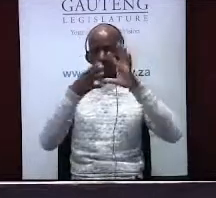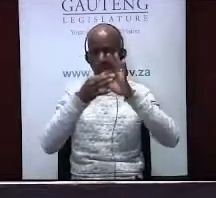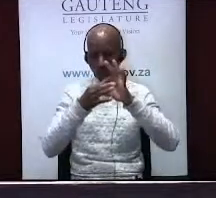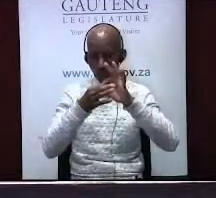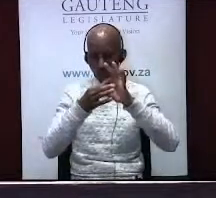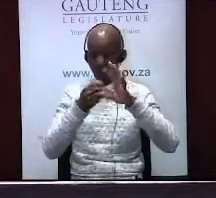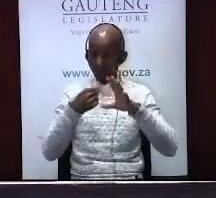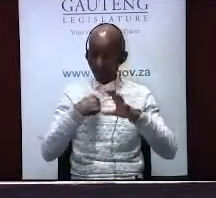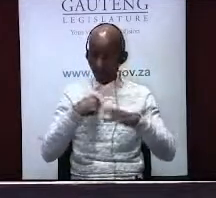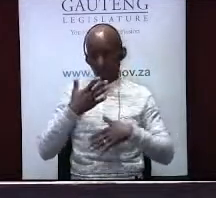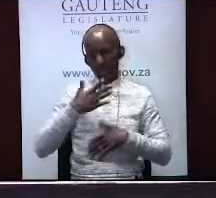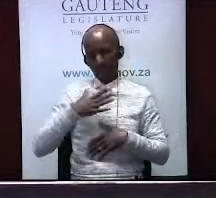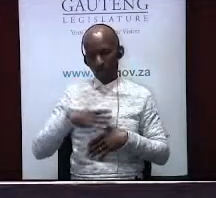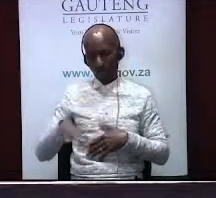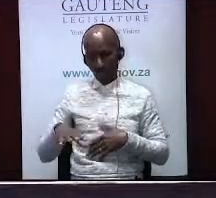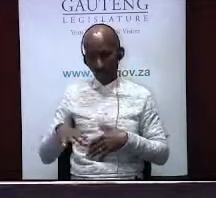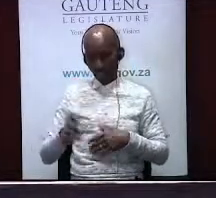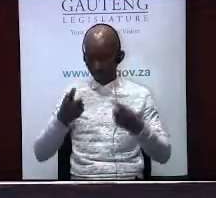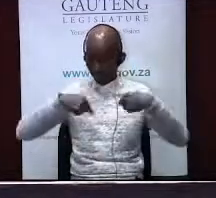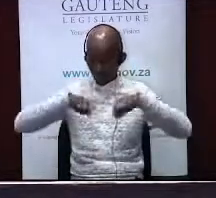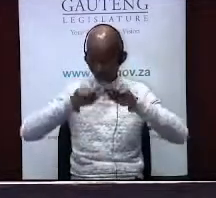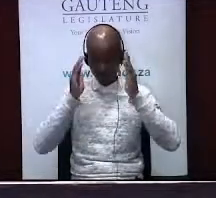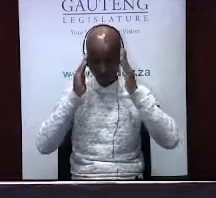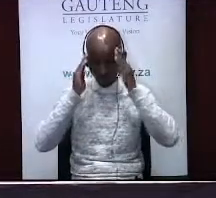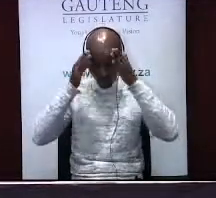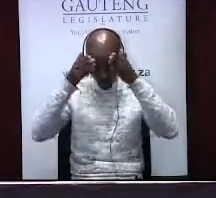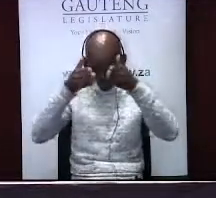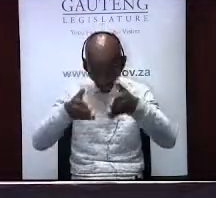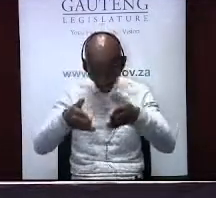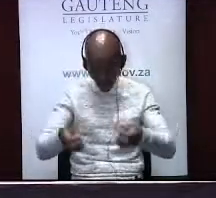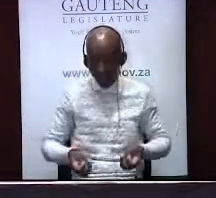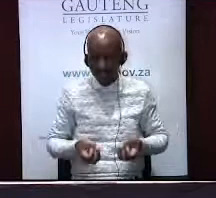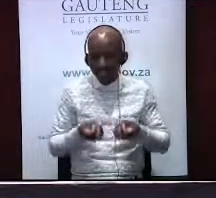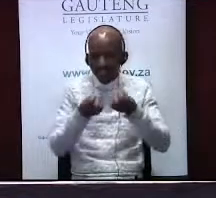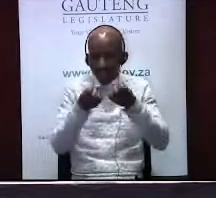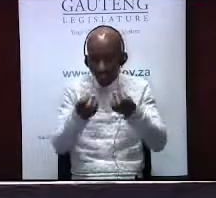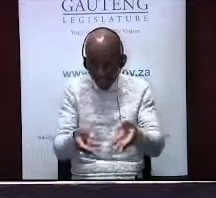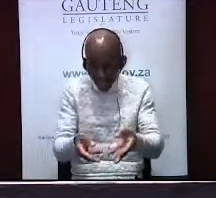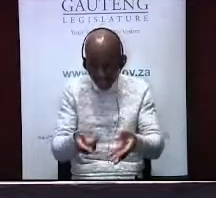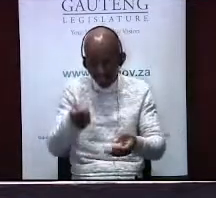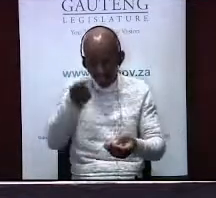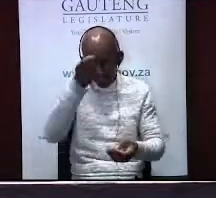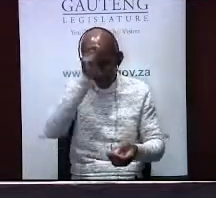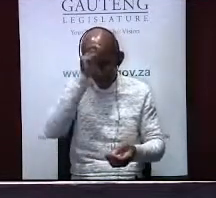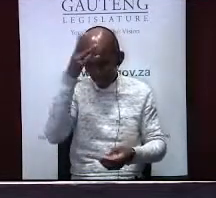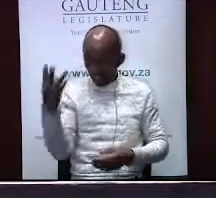would like for us to focus on upbringing of the boy child,